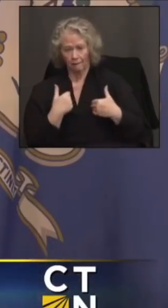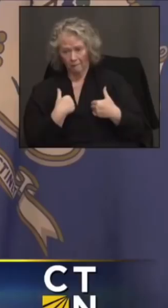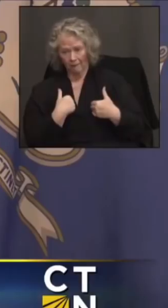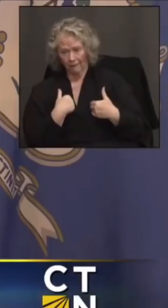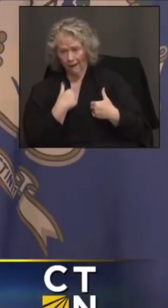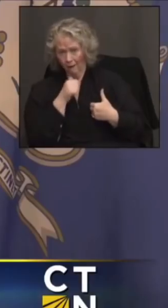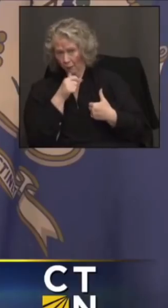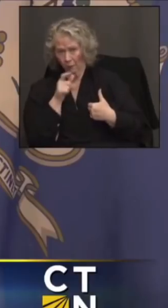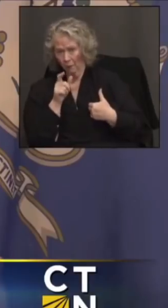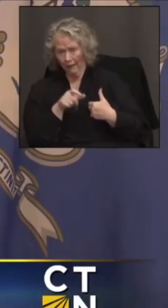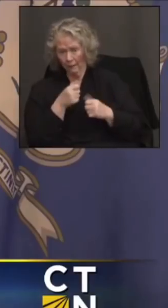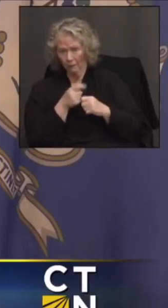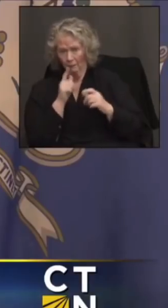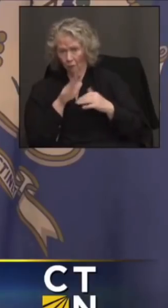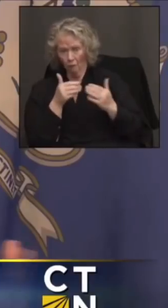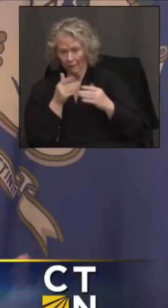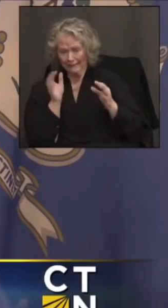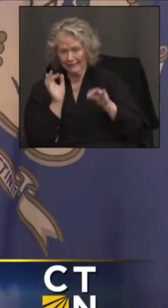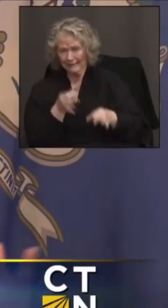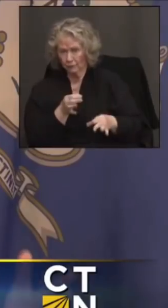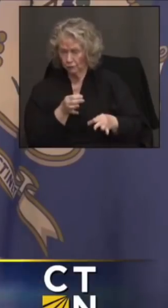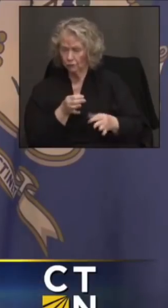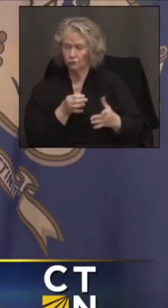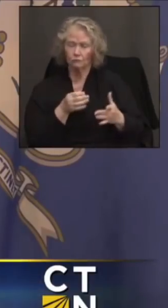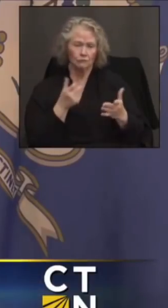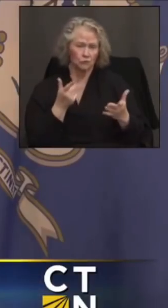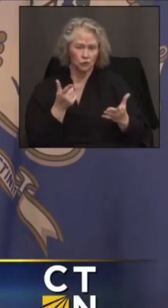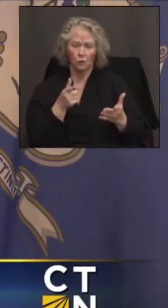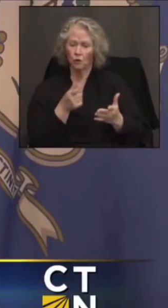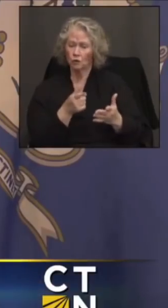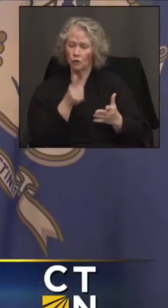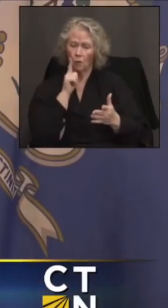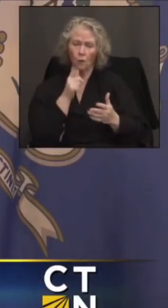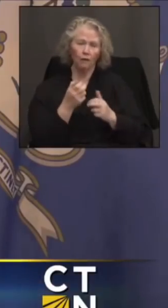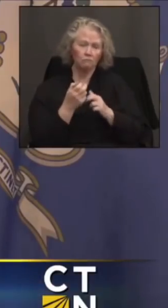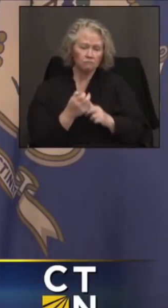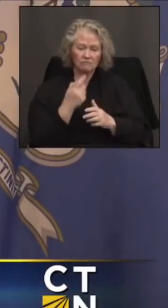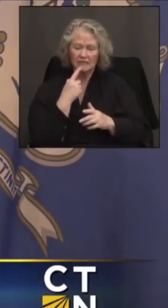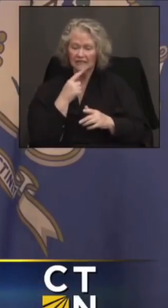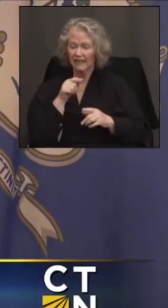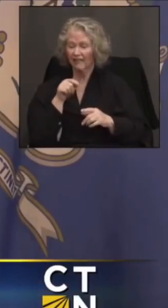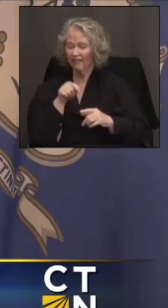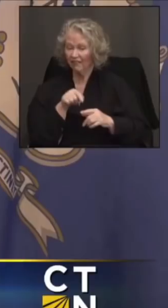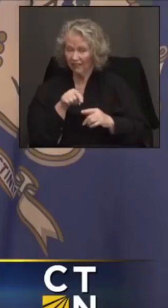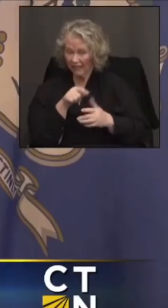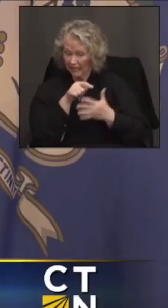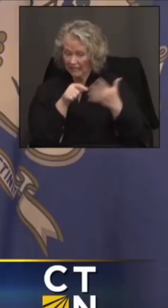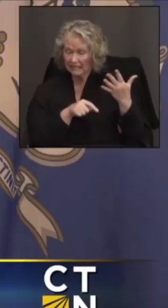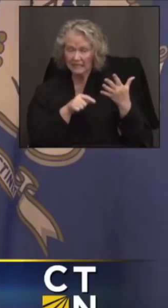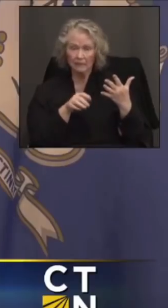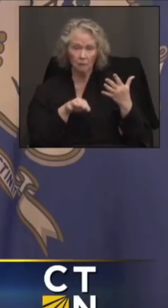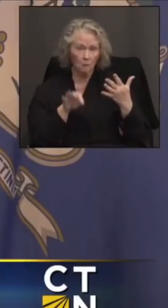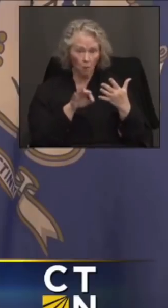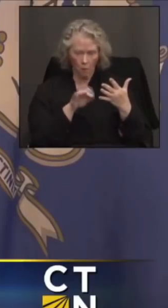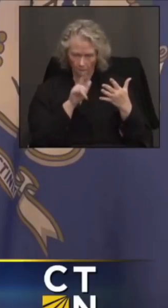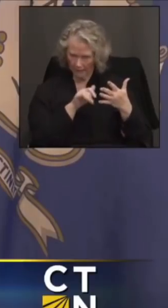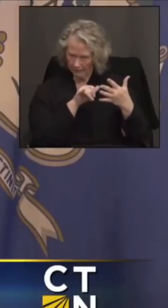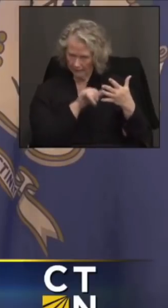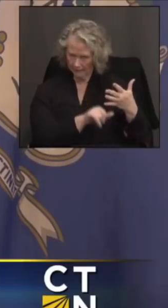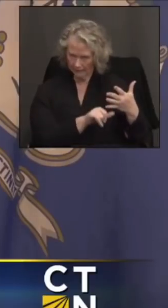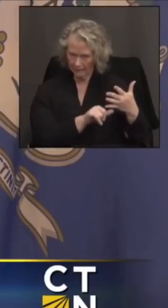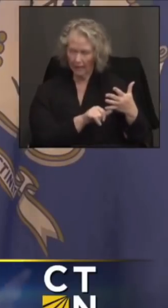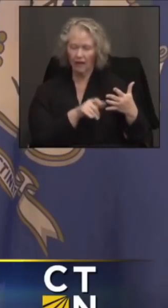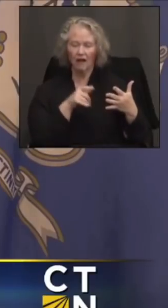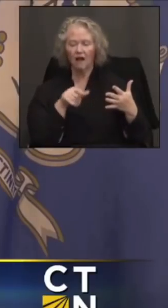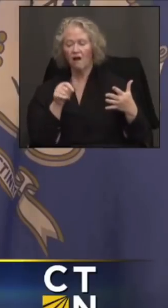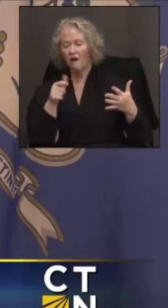love to sit down with, she'll sit down and say, these are the EOs that are really important to continue. These are the ones where we can